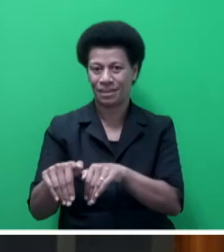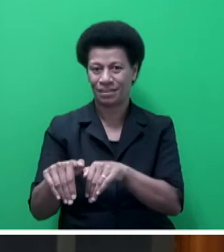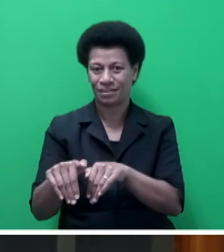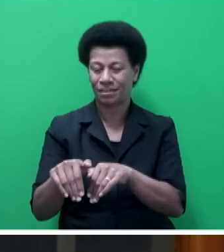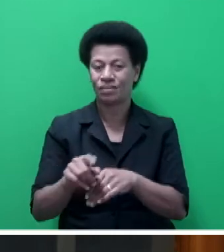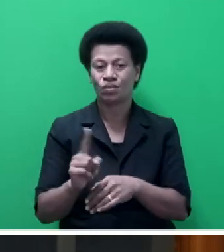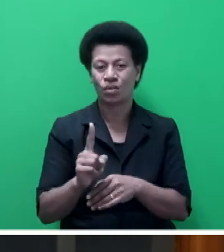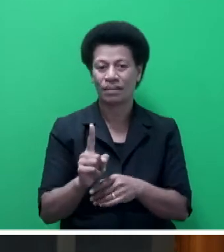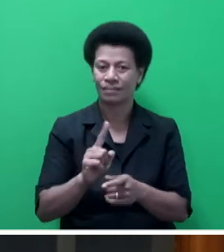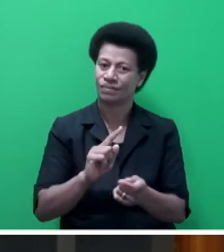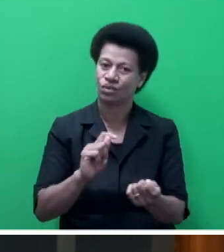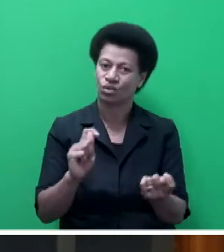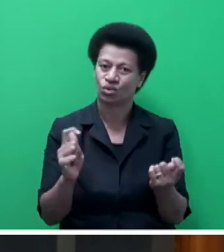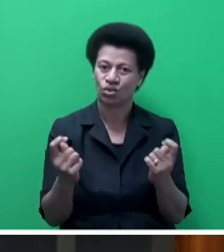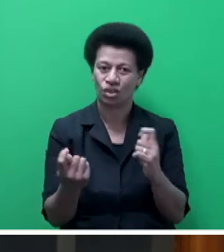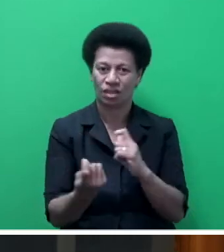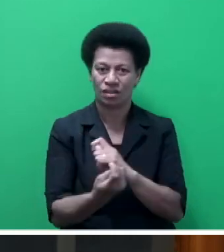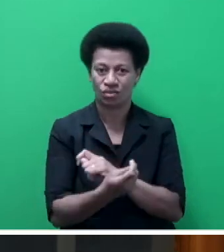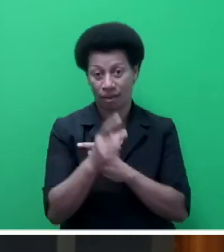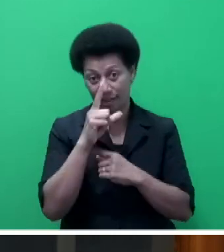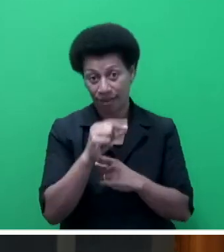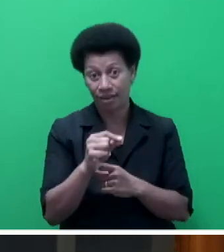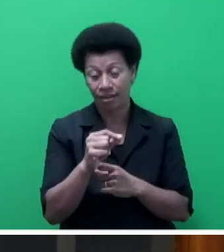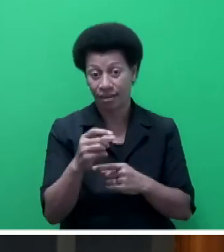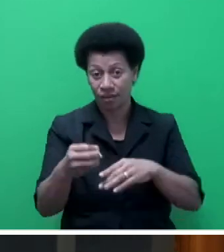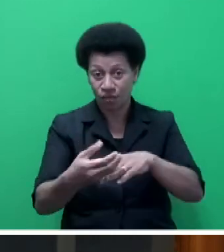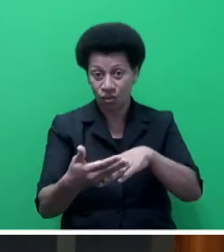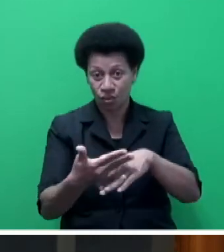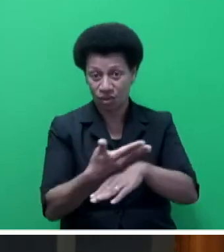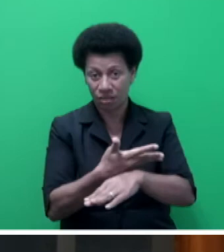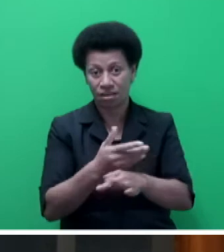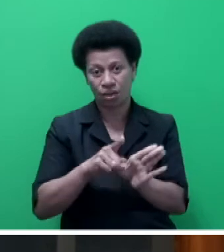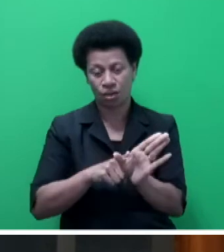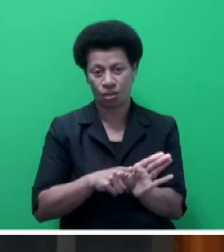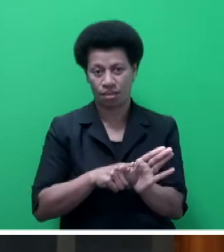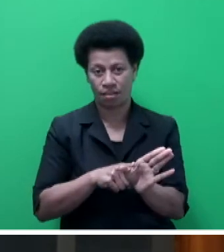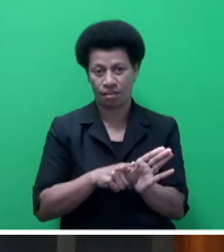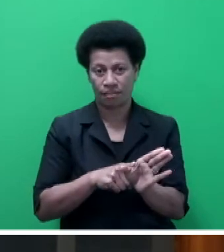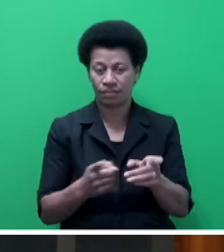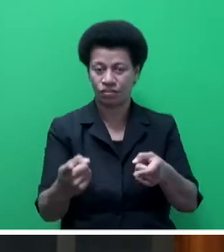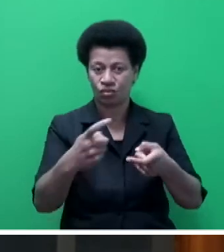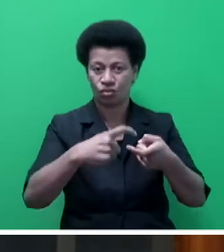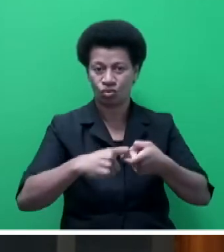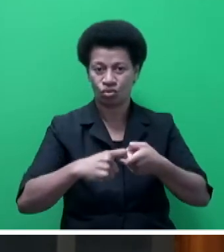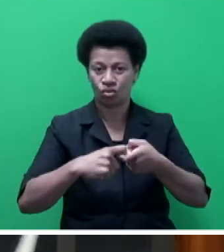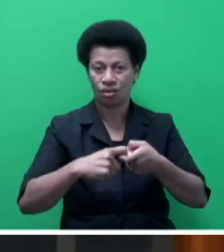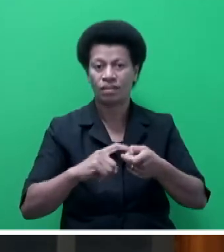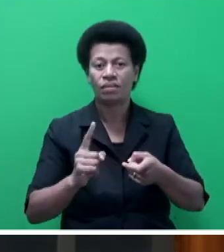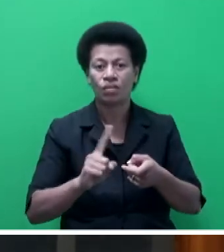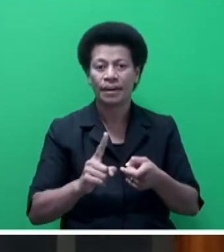change as they can influence the fellow youths to join the fight against climate